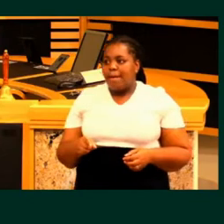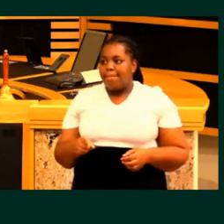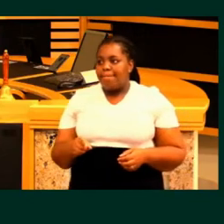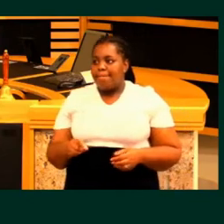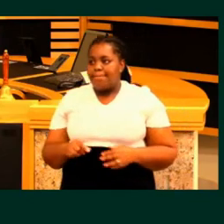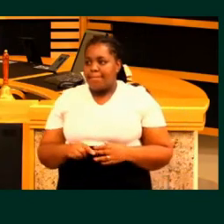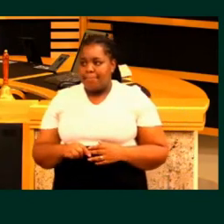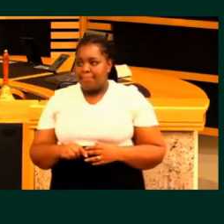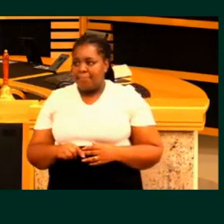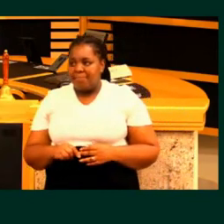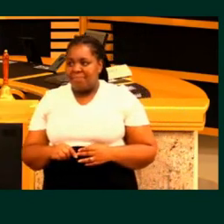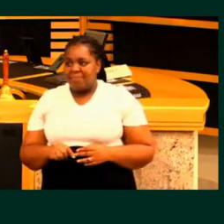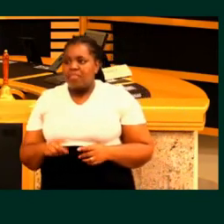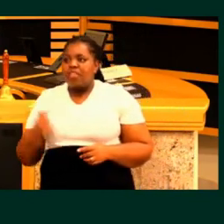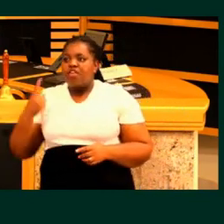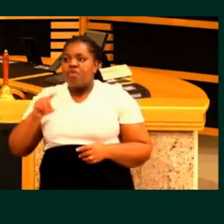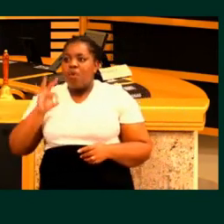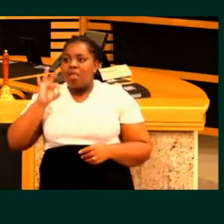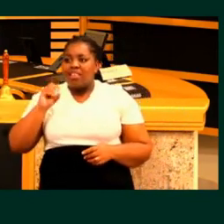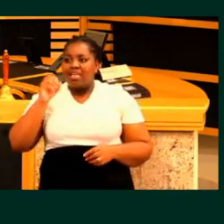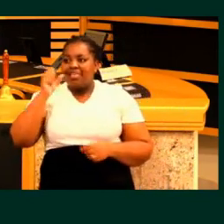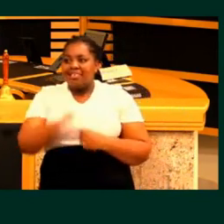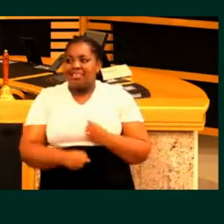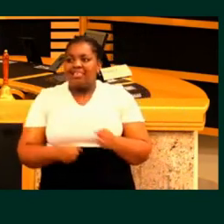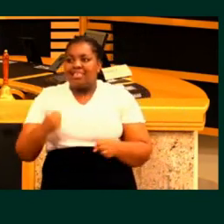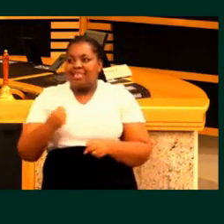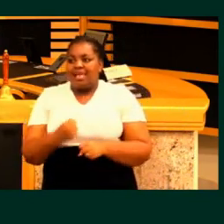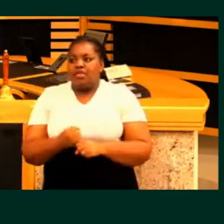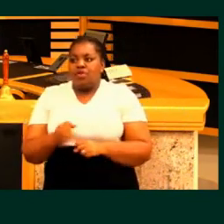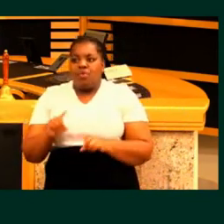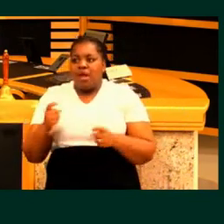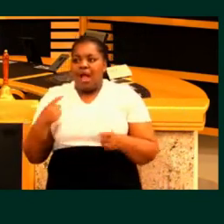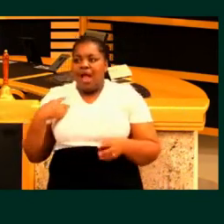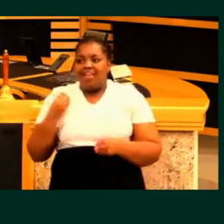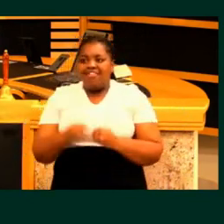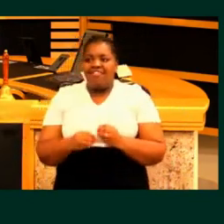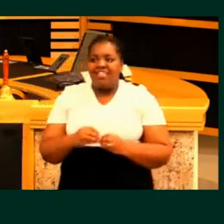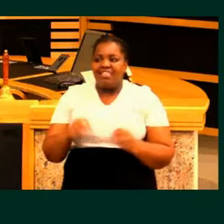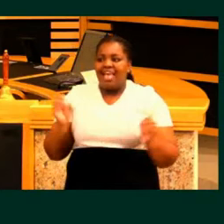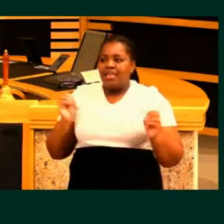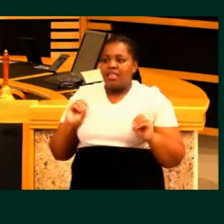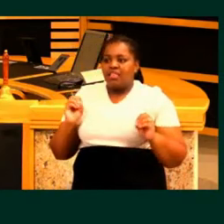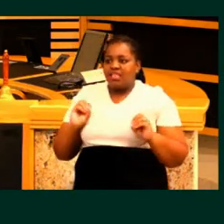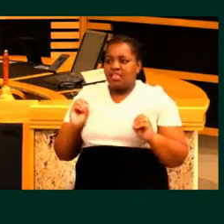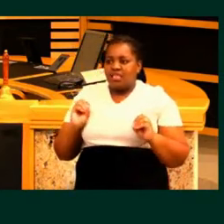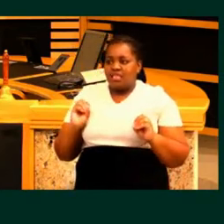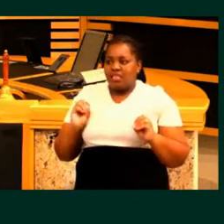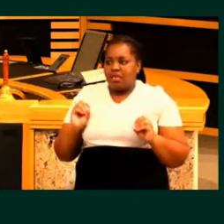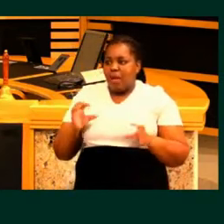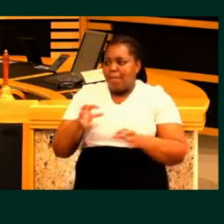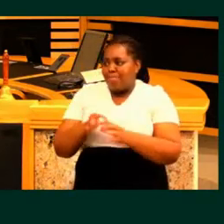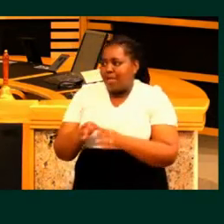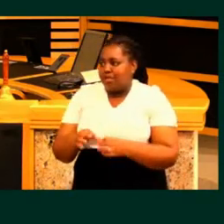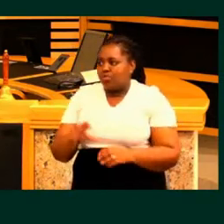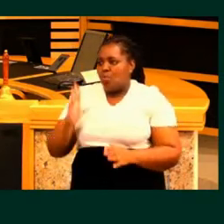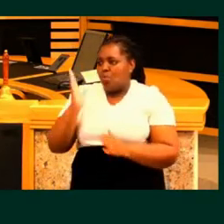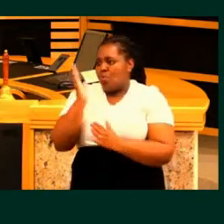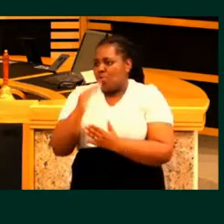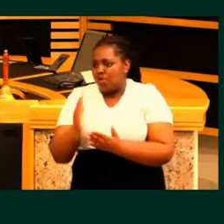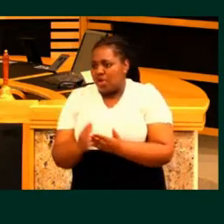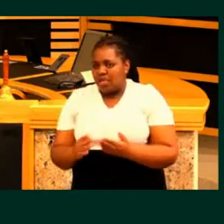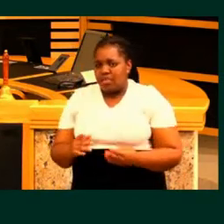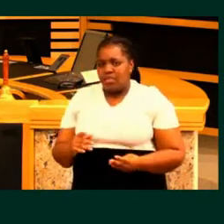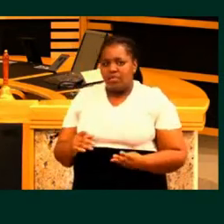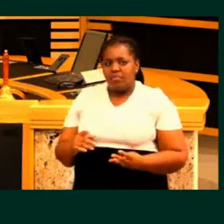mix for 30 years you will not fix Edge breaks or bottles or cracks in this